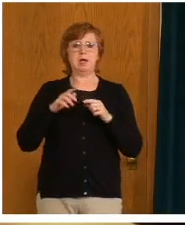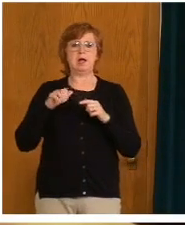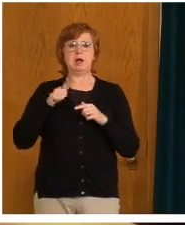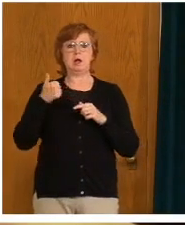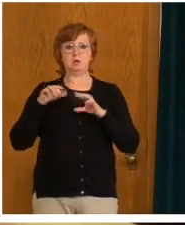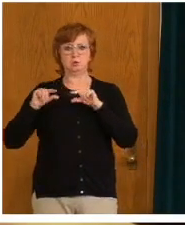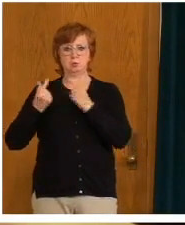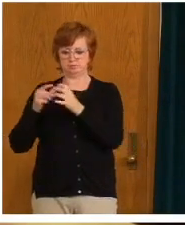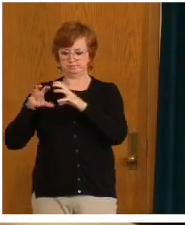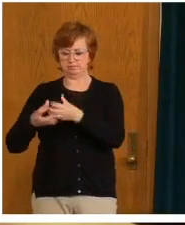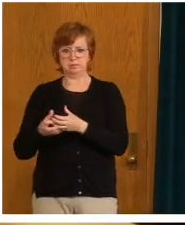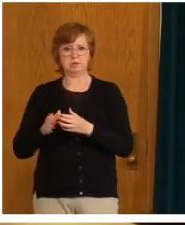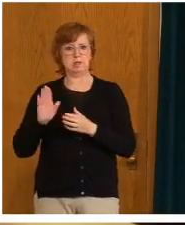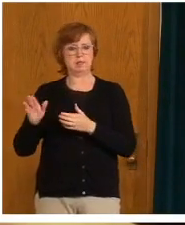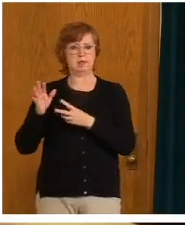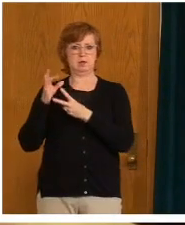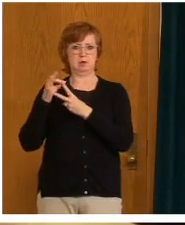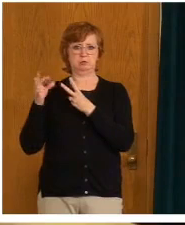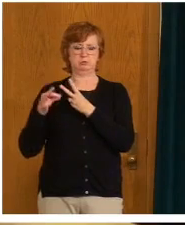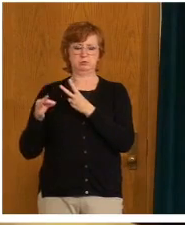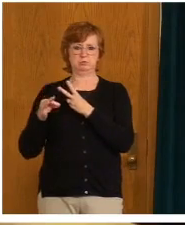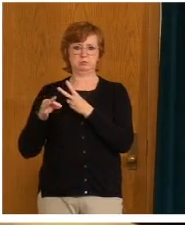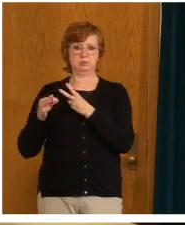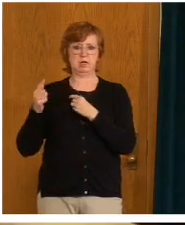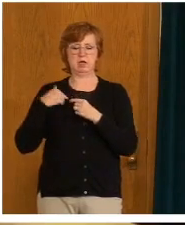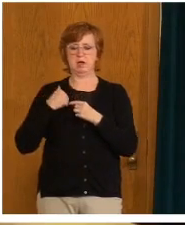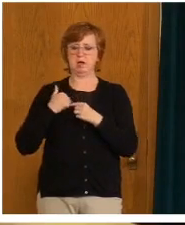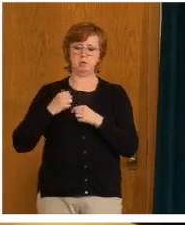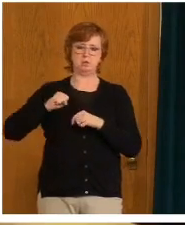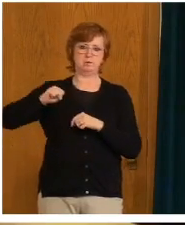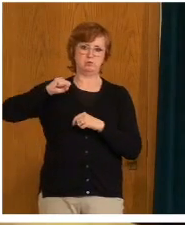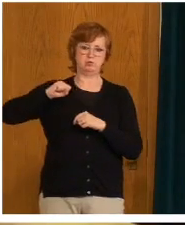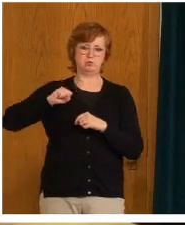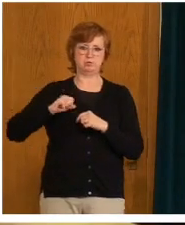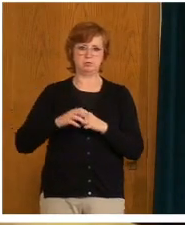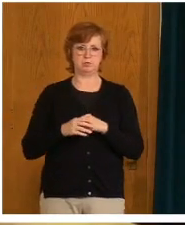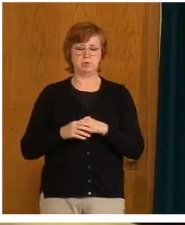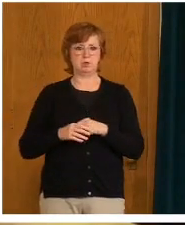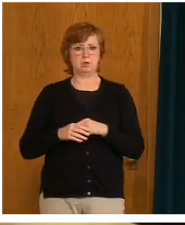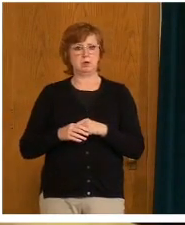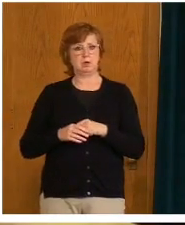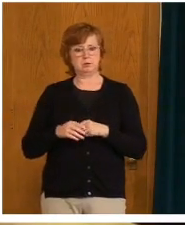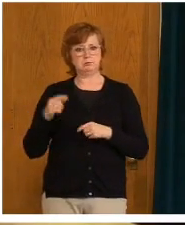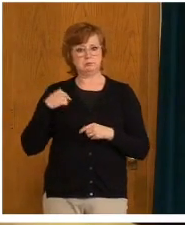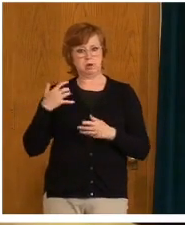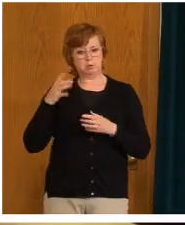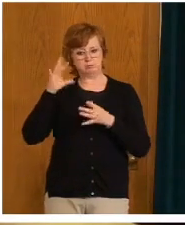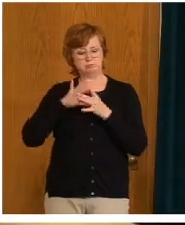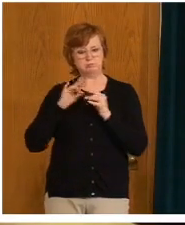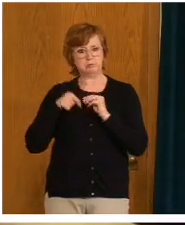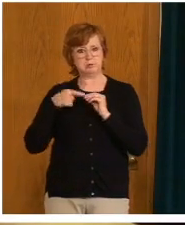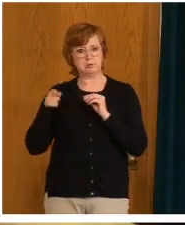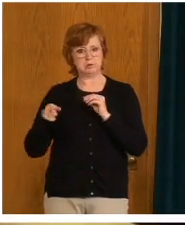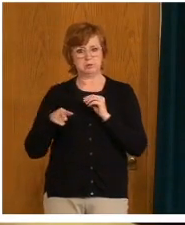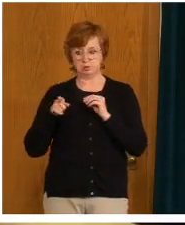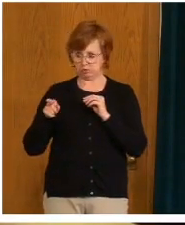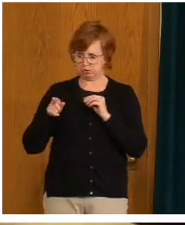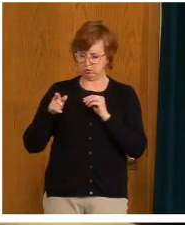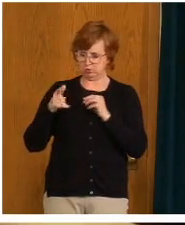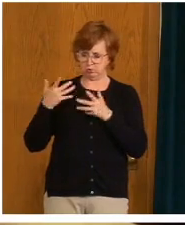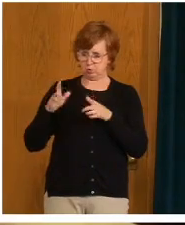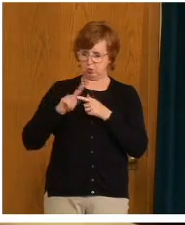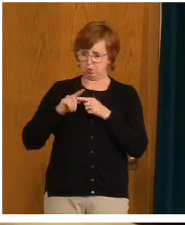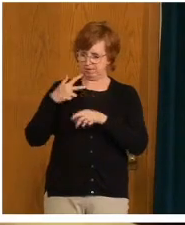risks that come with that personal choice of not choosing not to receive a vaccine. You stand